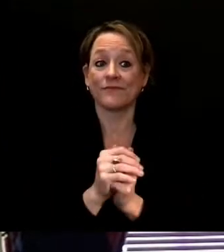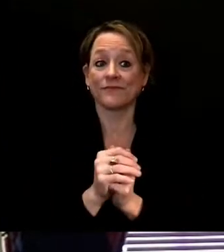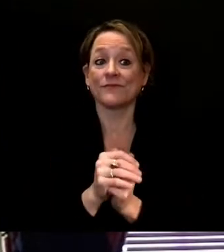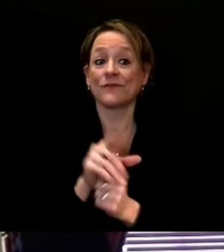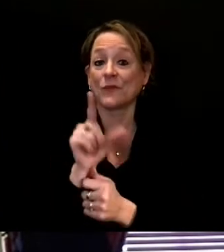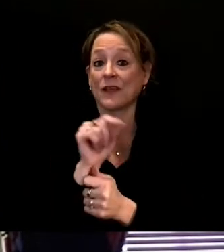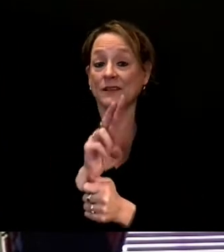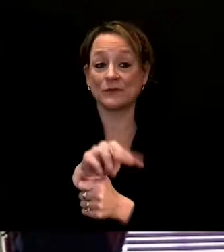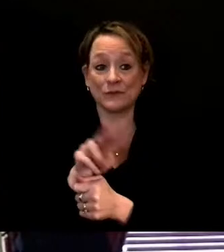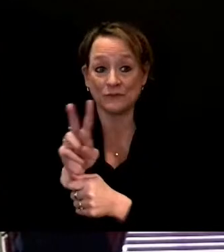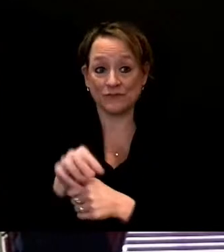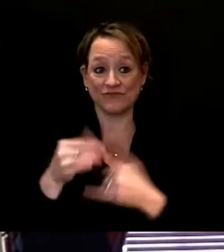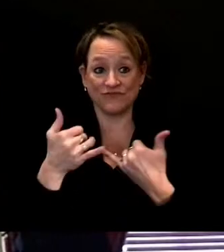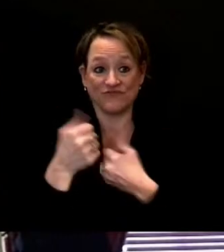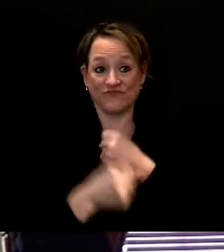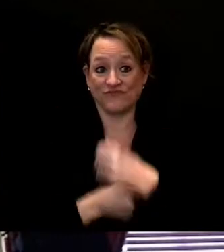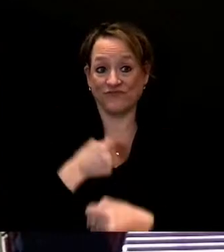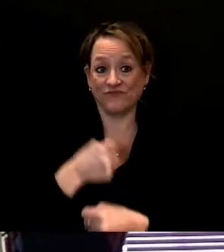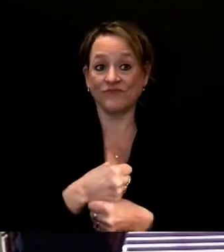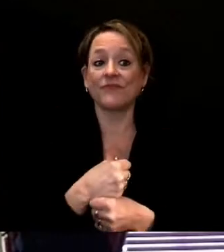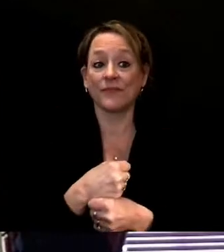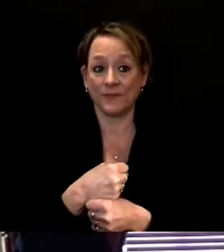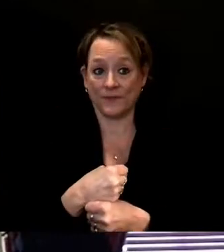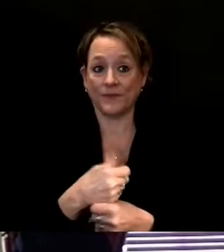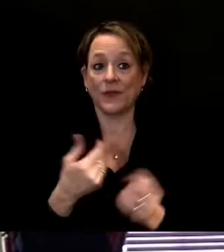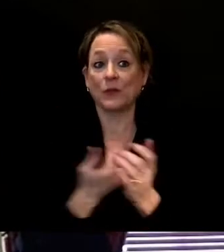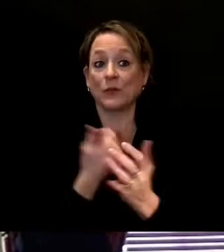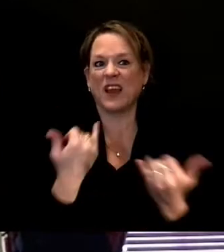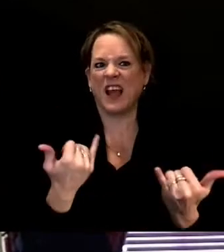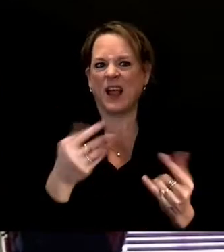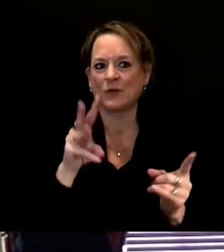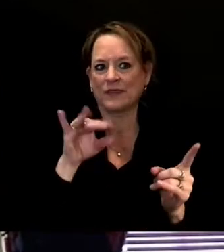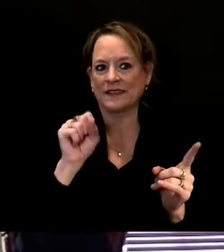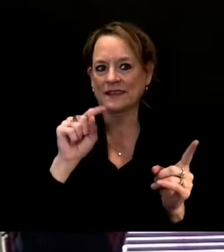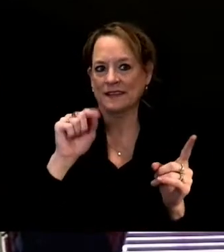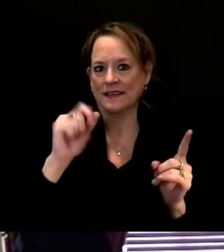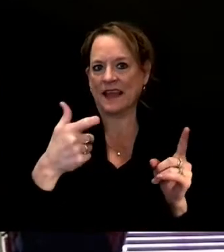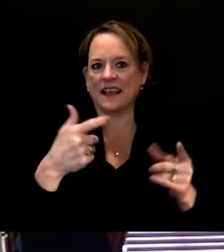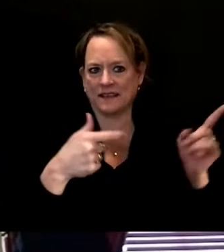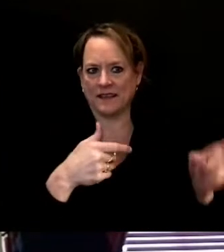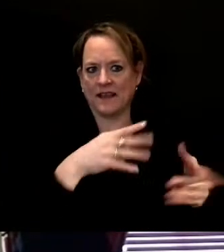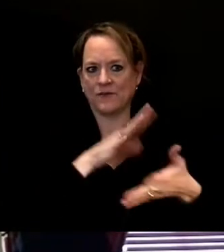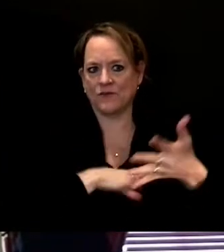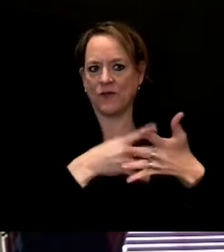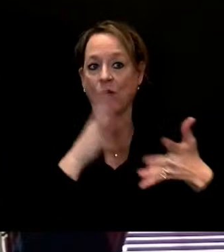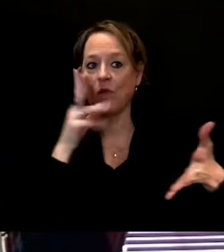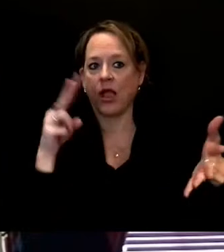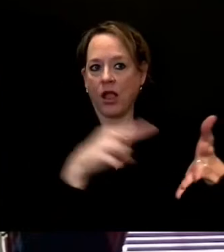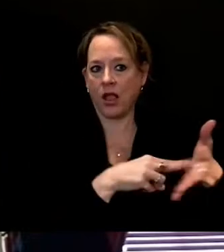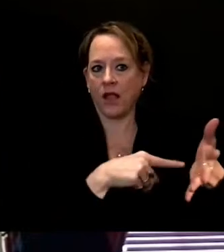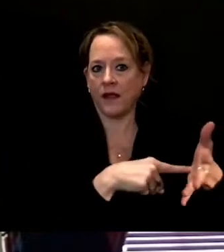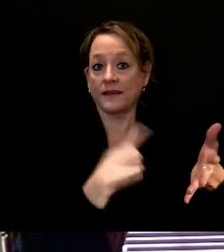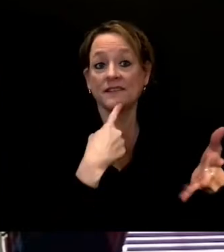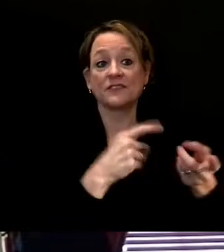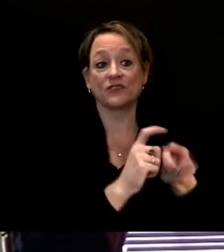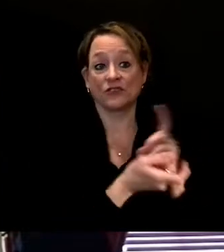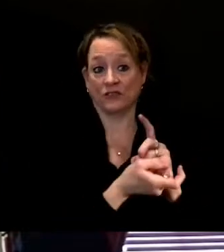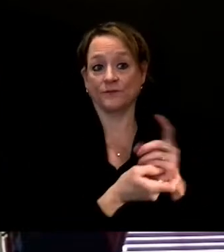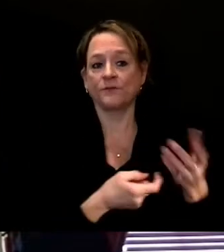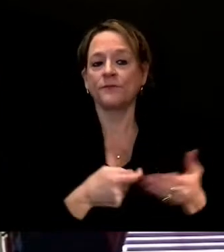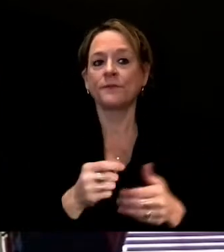decide how much income employers withhold from taxes, for taxes from paychecks, hadn't been updated since